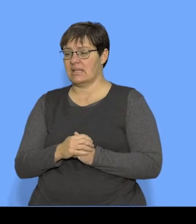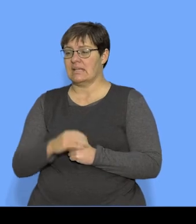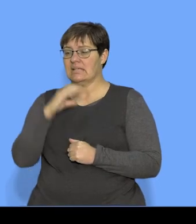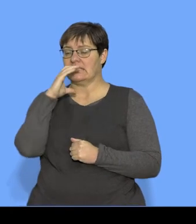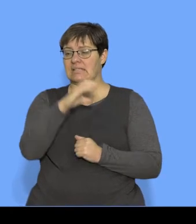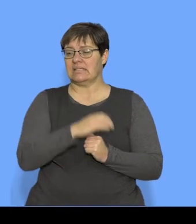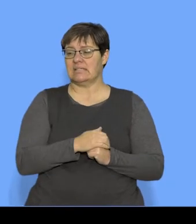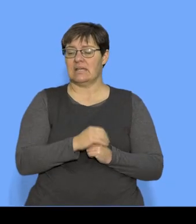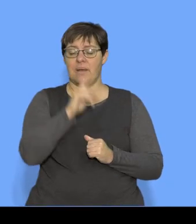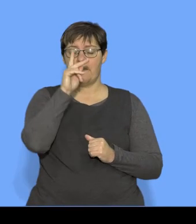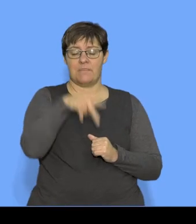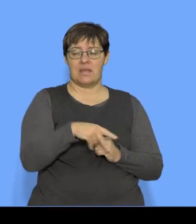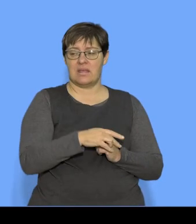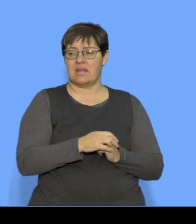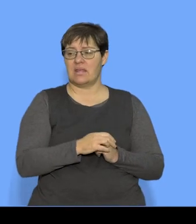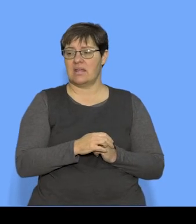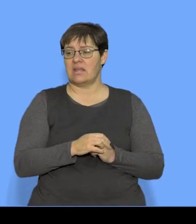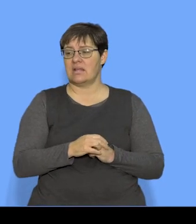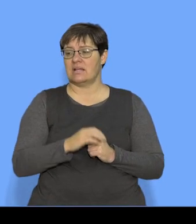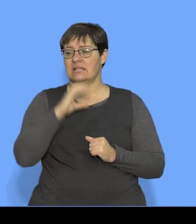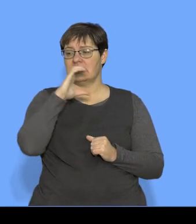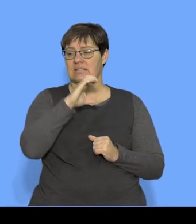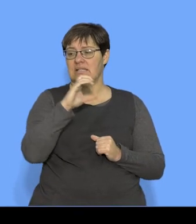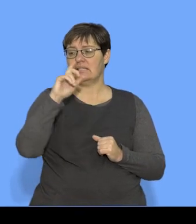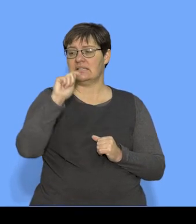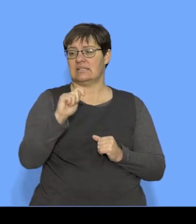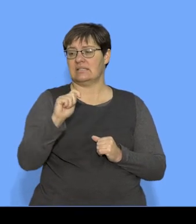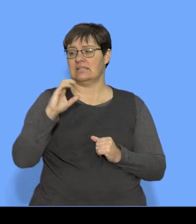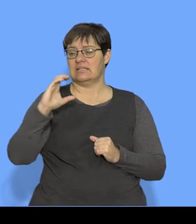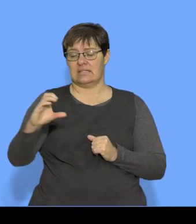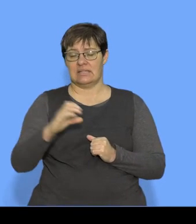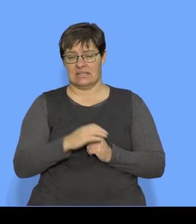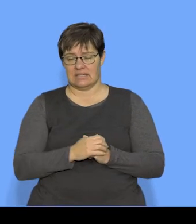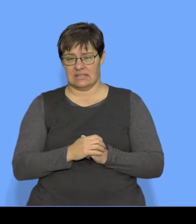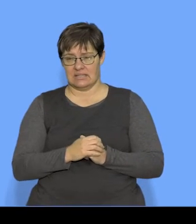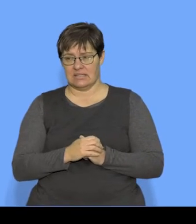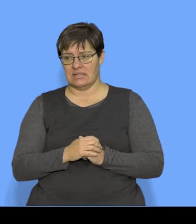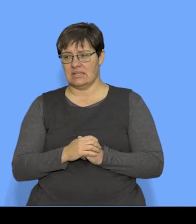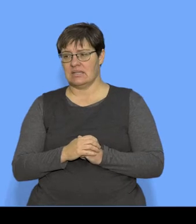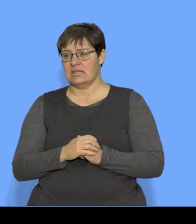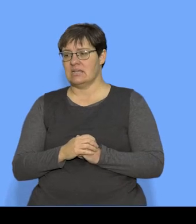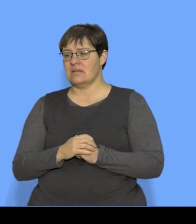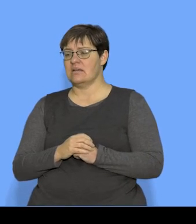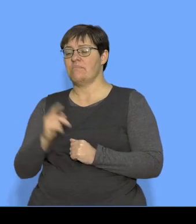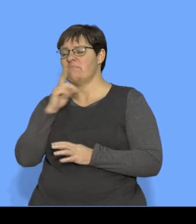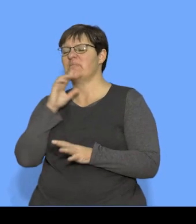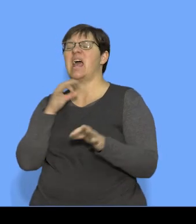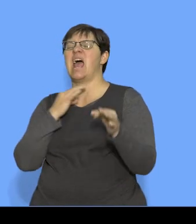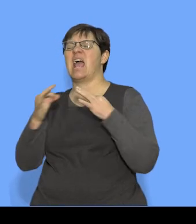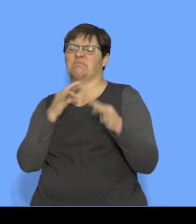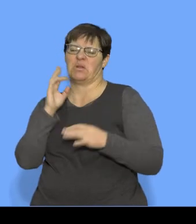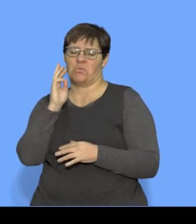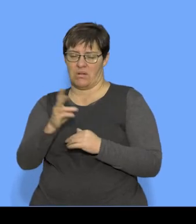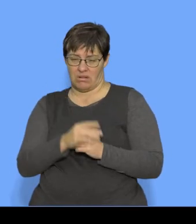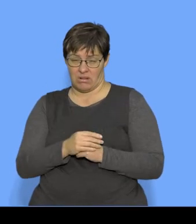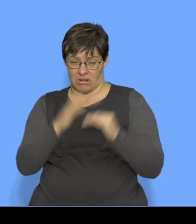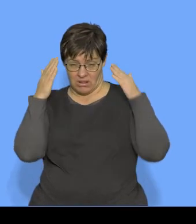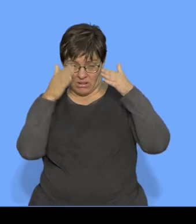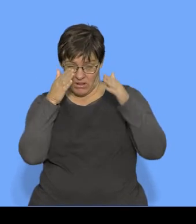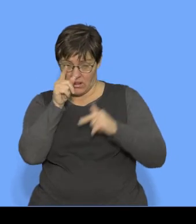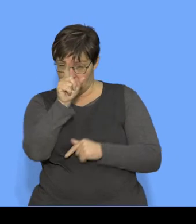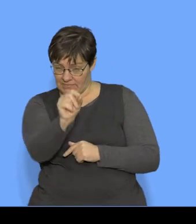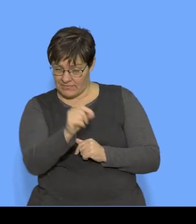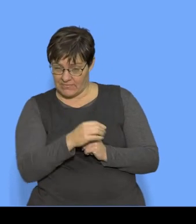this is C, P, C, T, C, right? Now, I'm going to explain this. Please